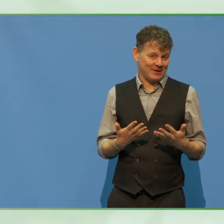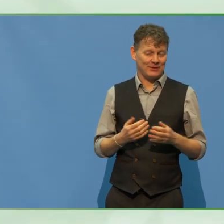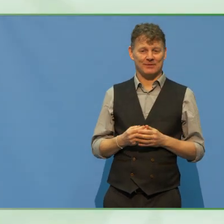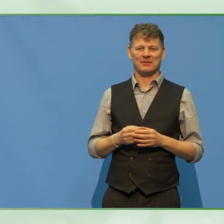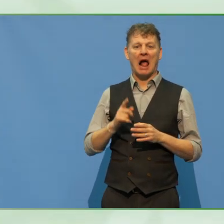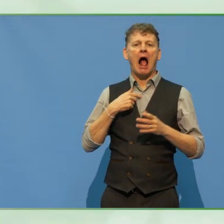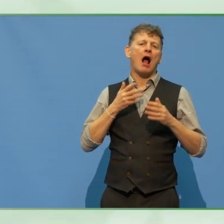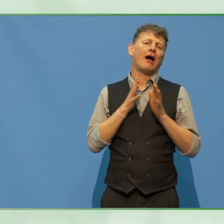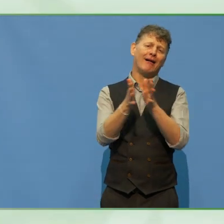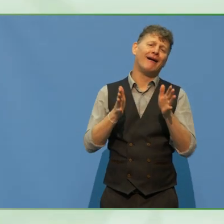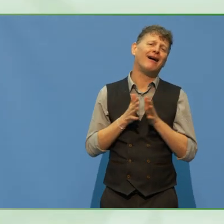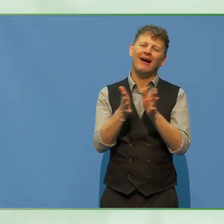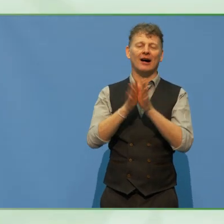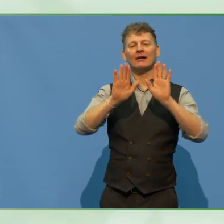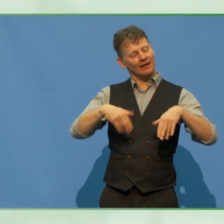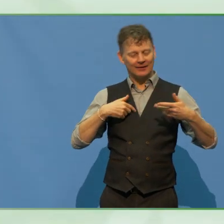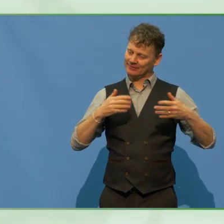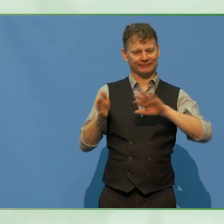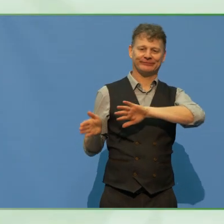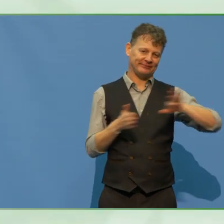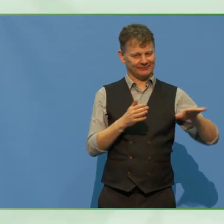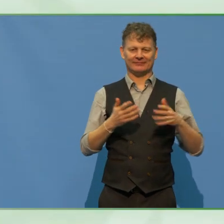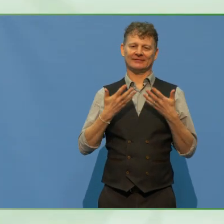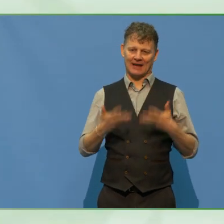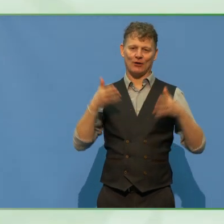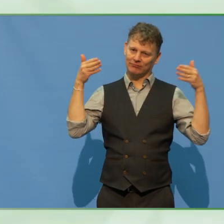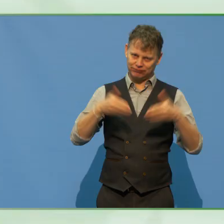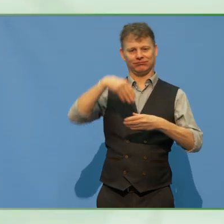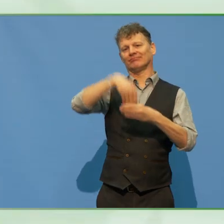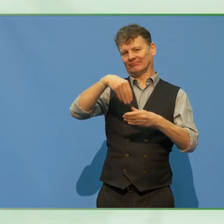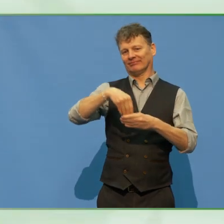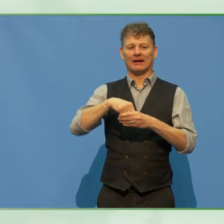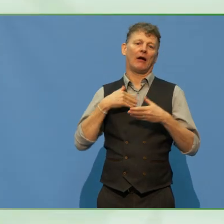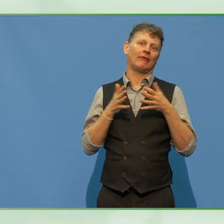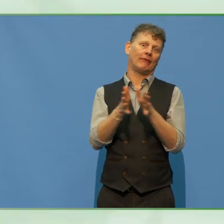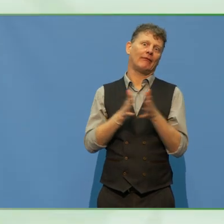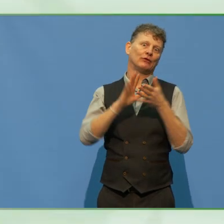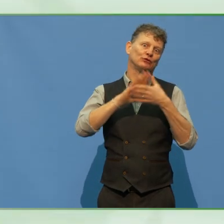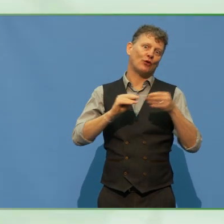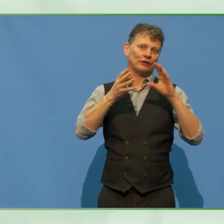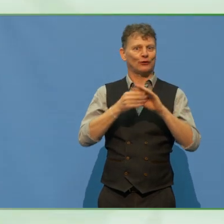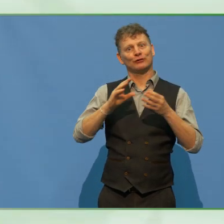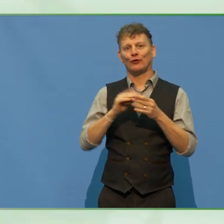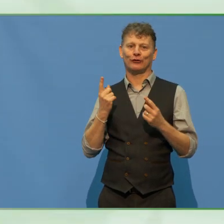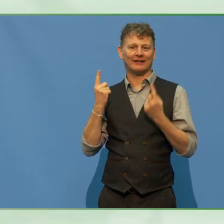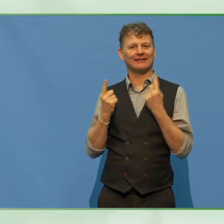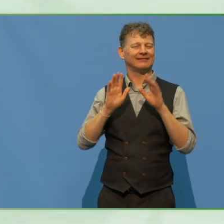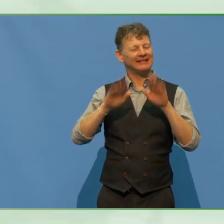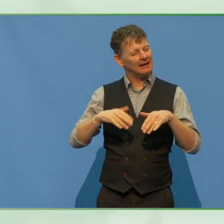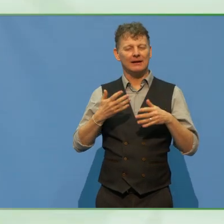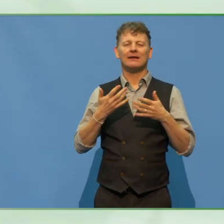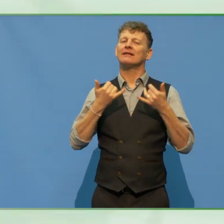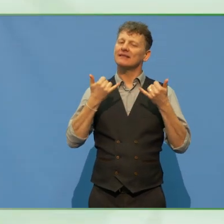gushy, because we can tell you so many stories, which might not be appropriate for the stage. But we are going to talk about